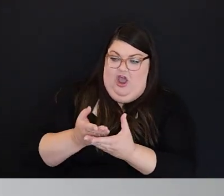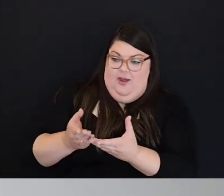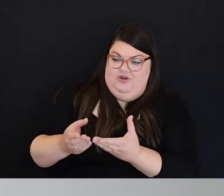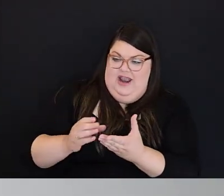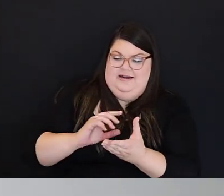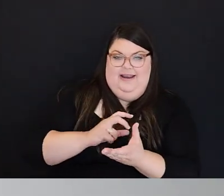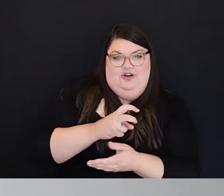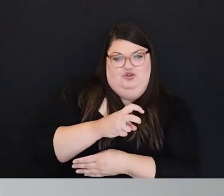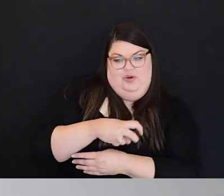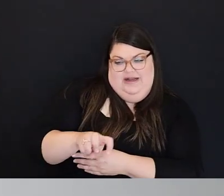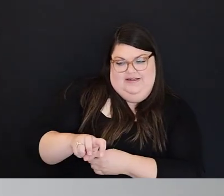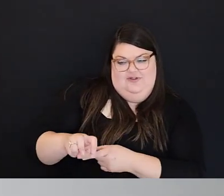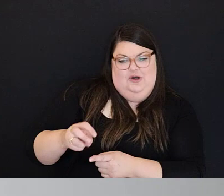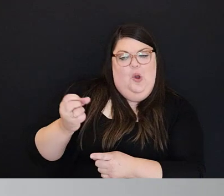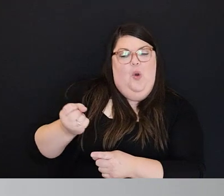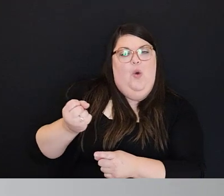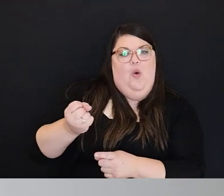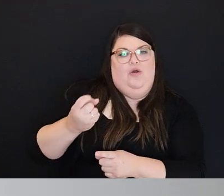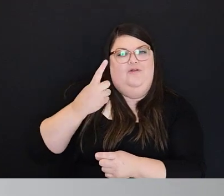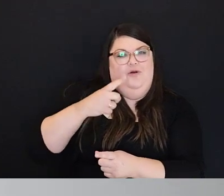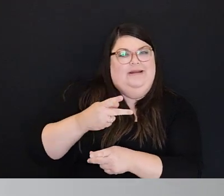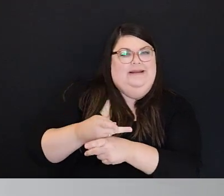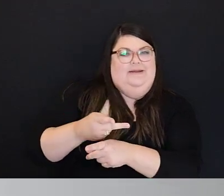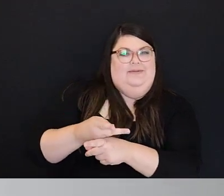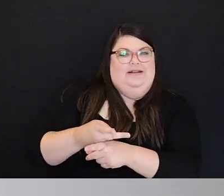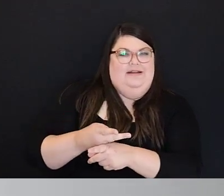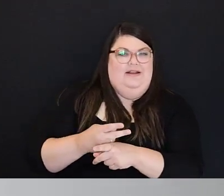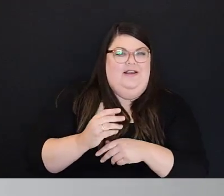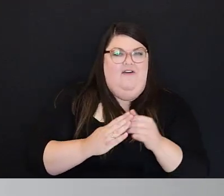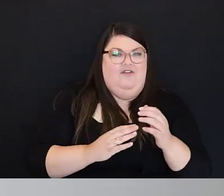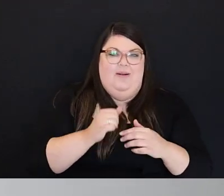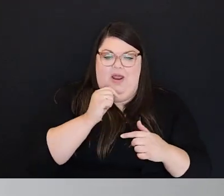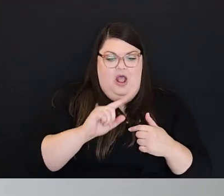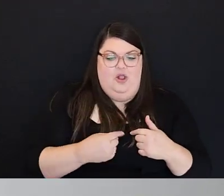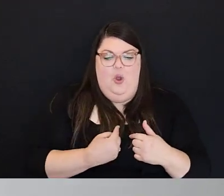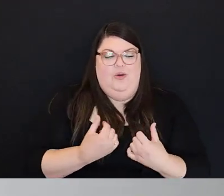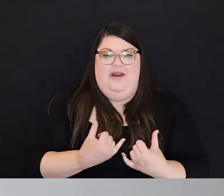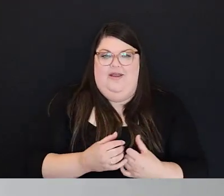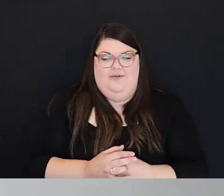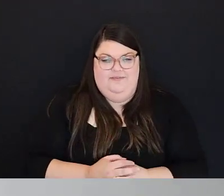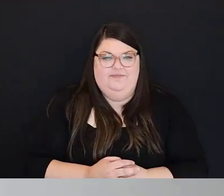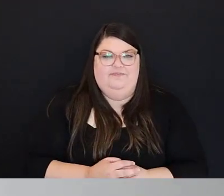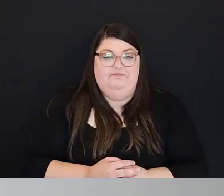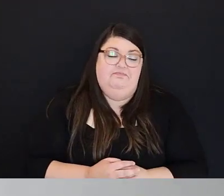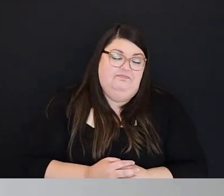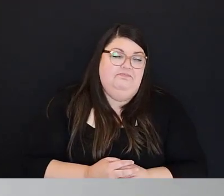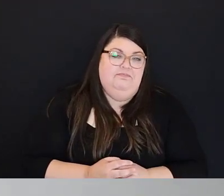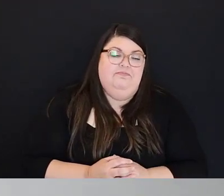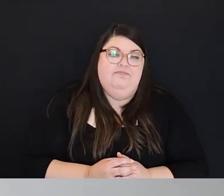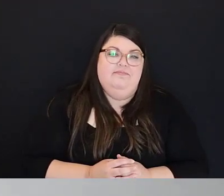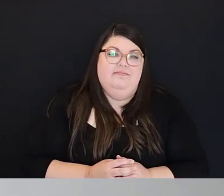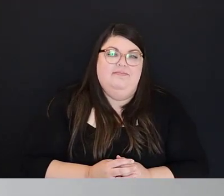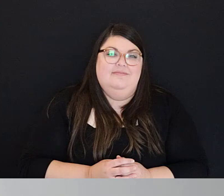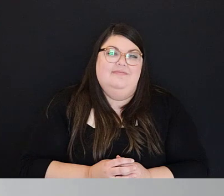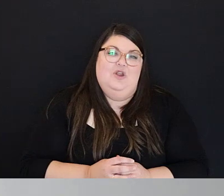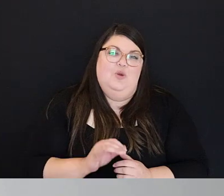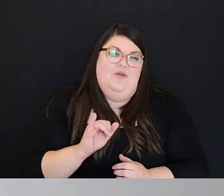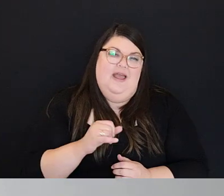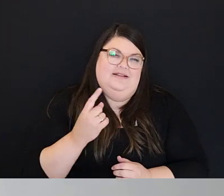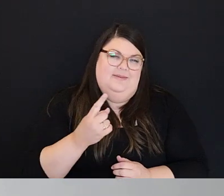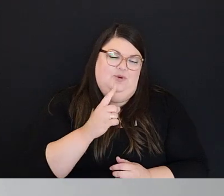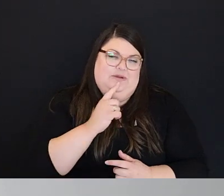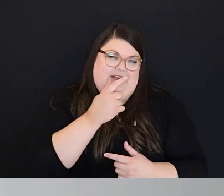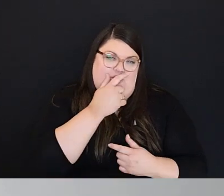object would hold that for me. And it was comforting in that I was not alone in this. And I think that that's something that's